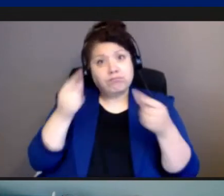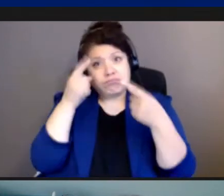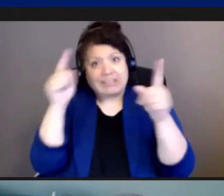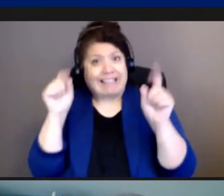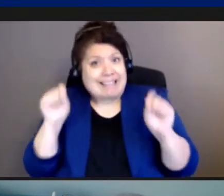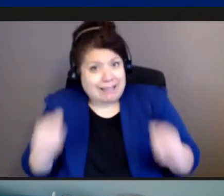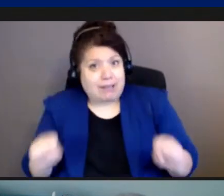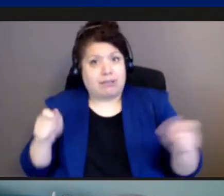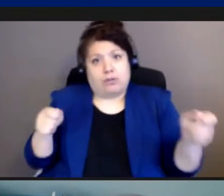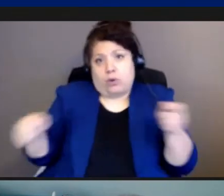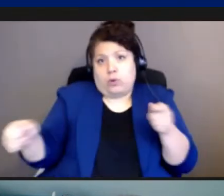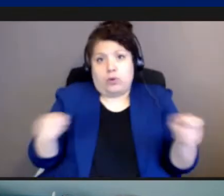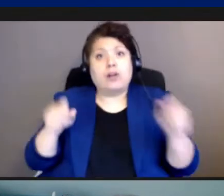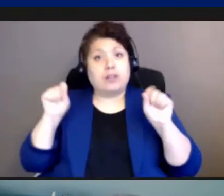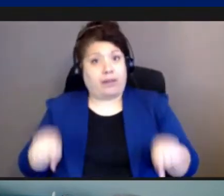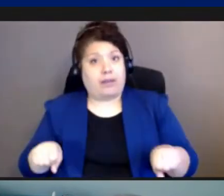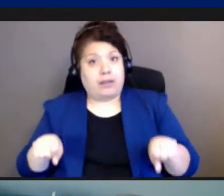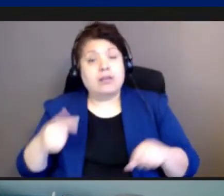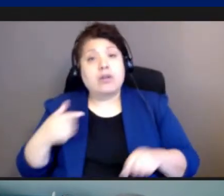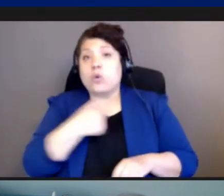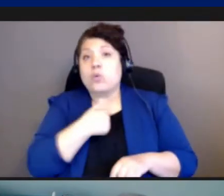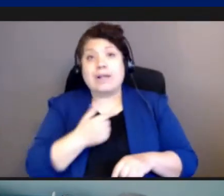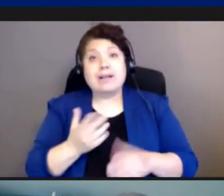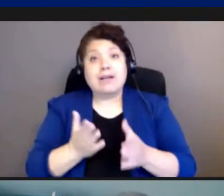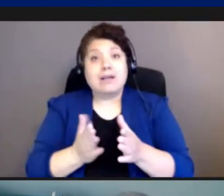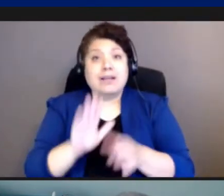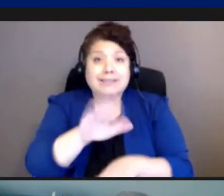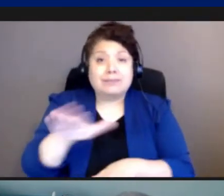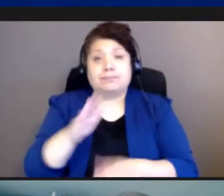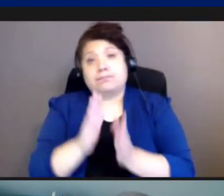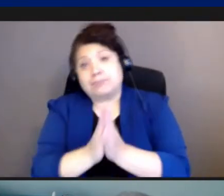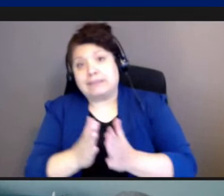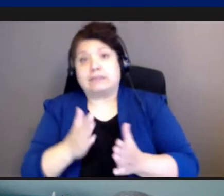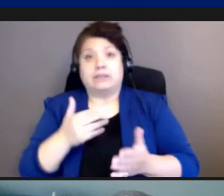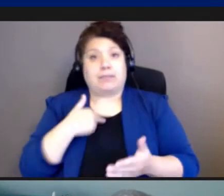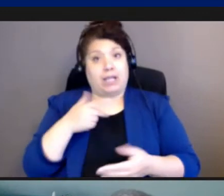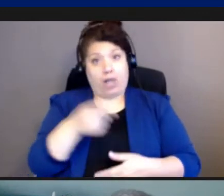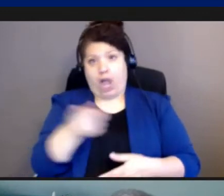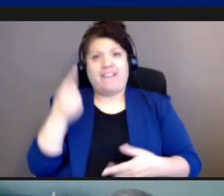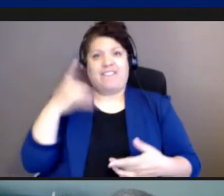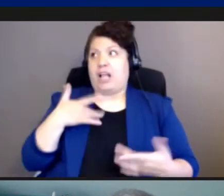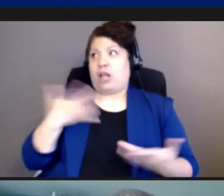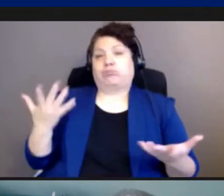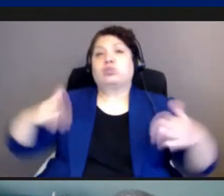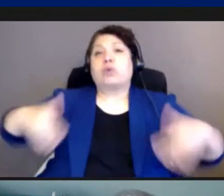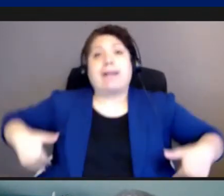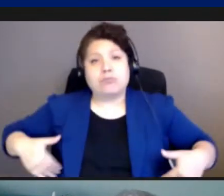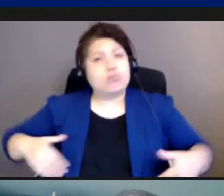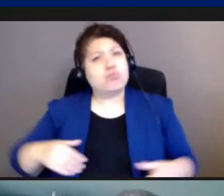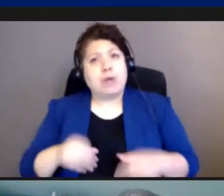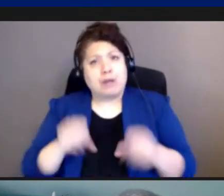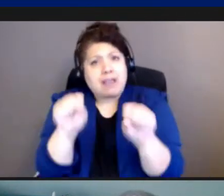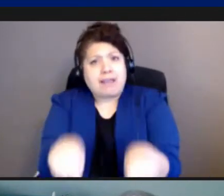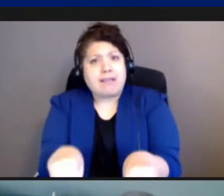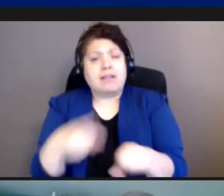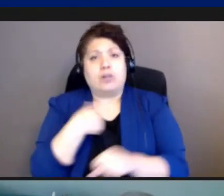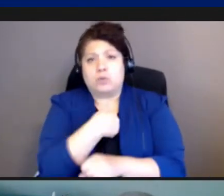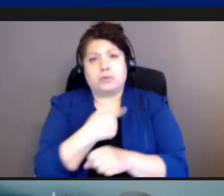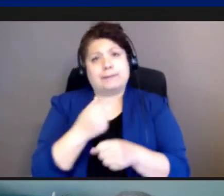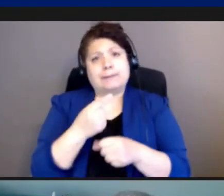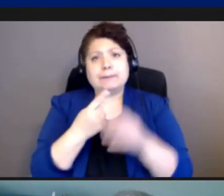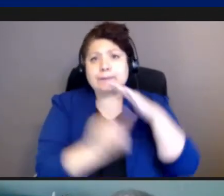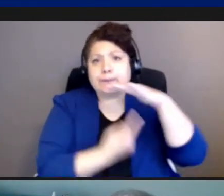optimism that what we're asking isn't impossible. We've done it before. We know how to do it. And